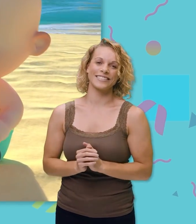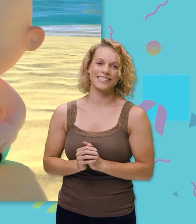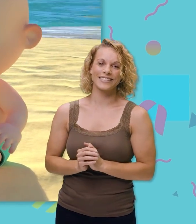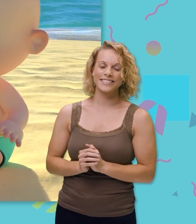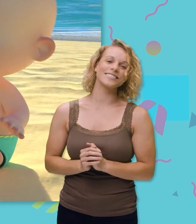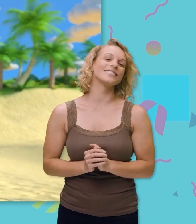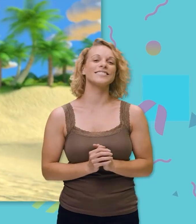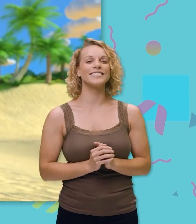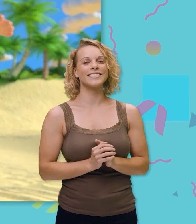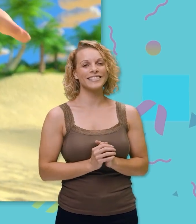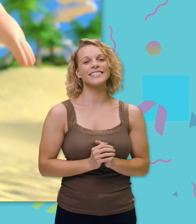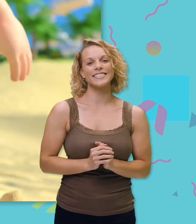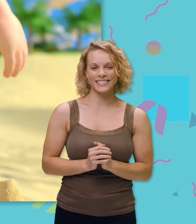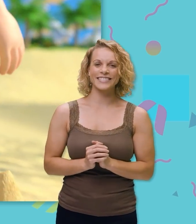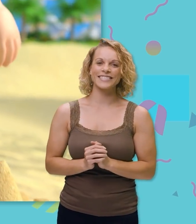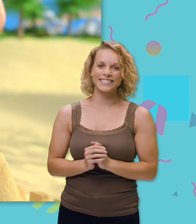beach.